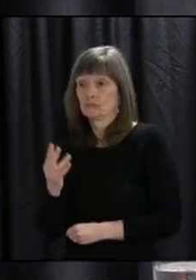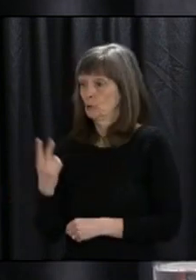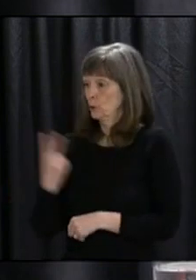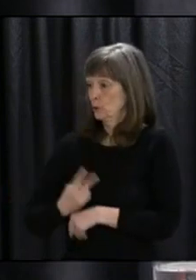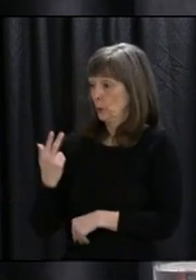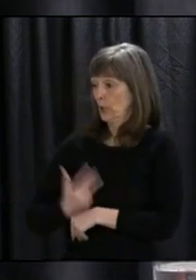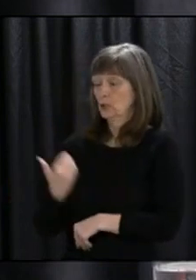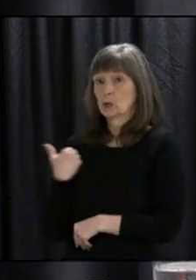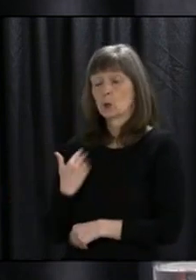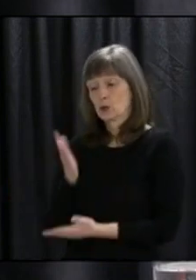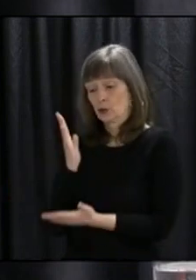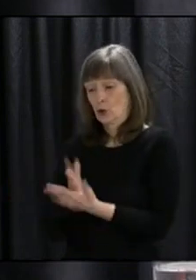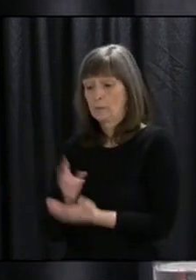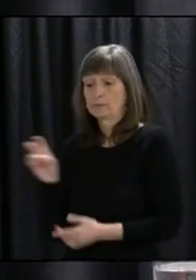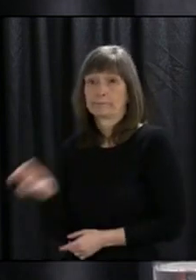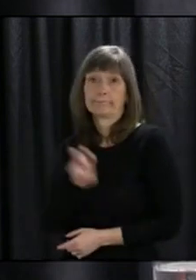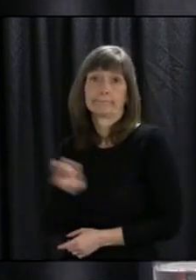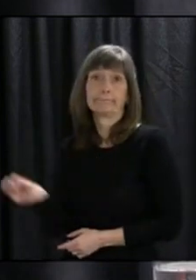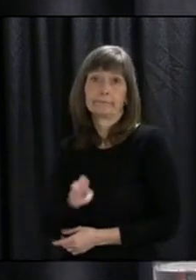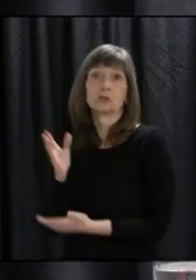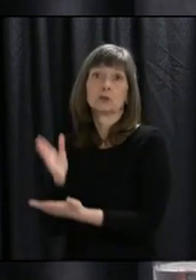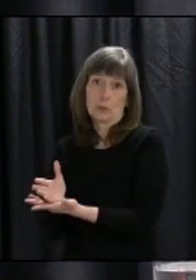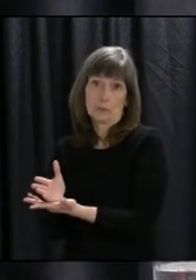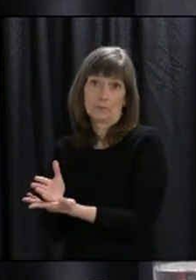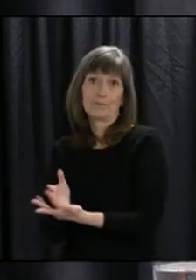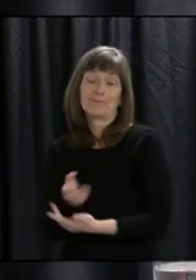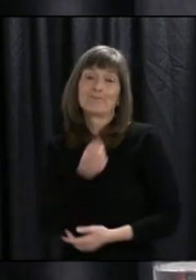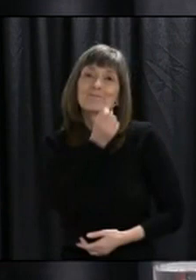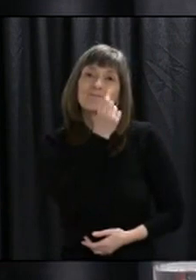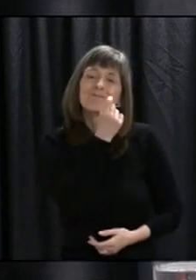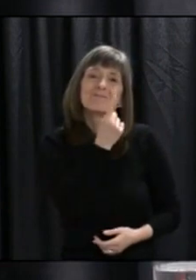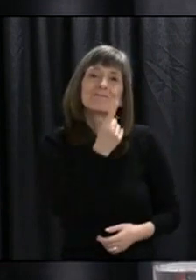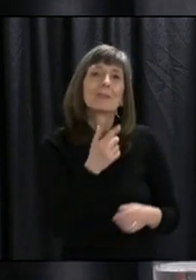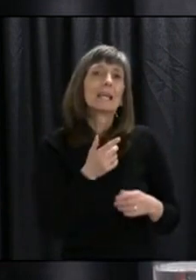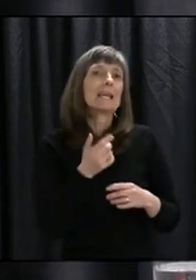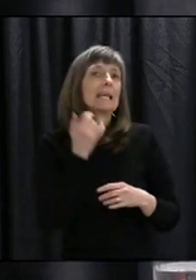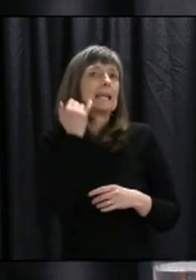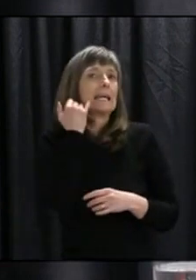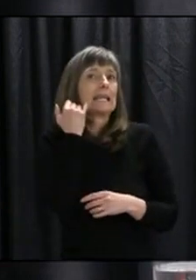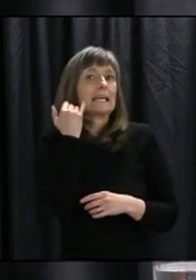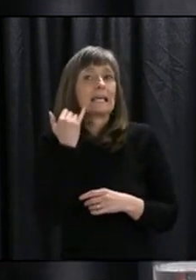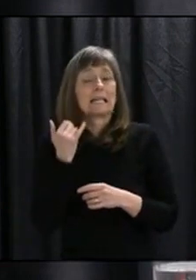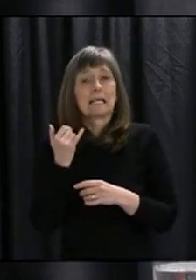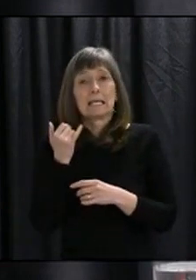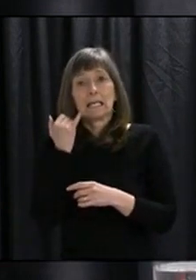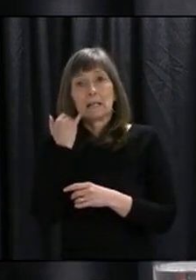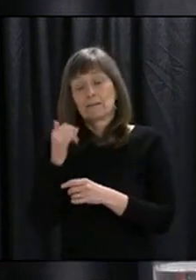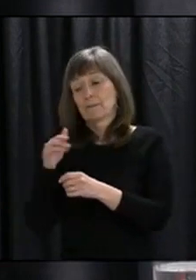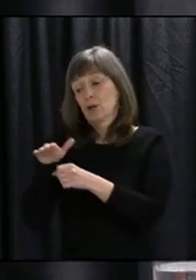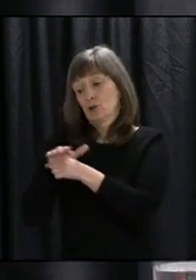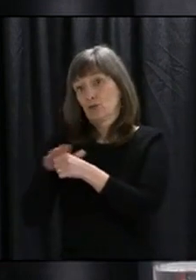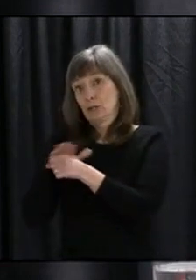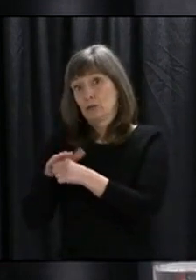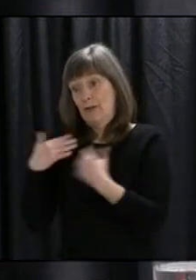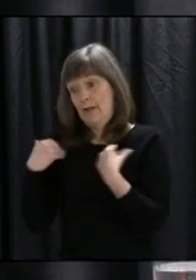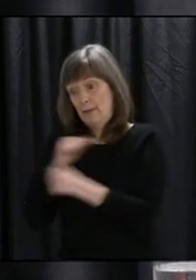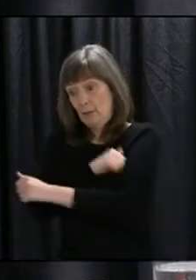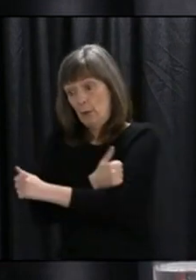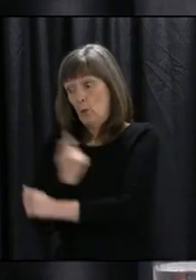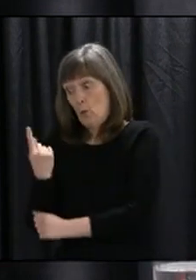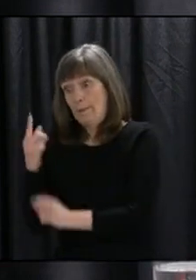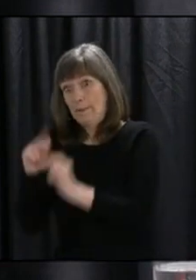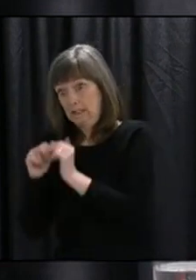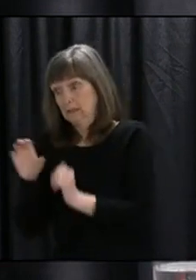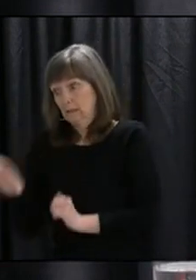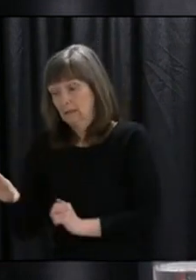days ago. In terms of those people who may work in a regional health authority facility and then somewhere else, whether that's